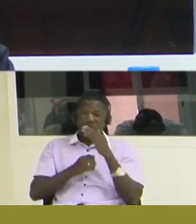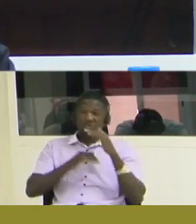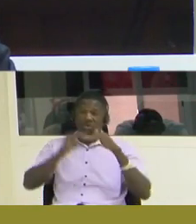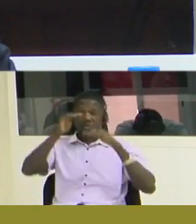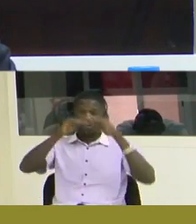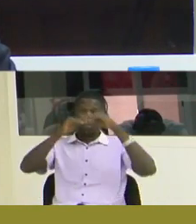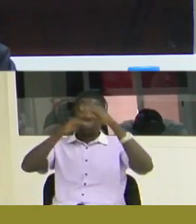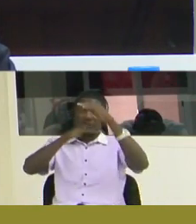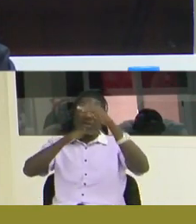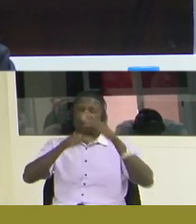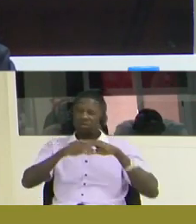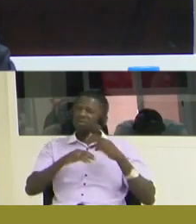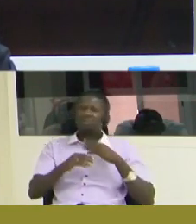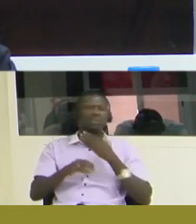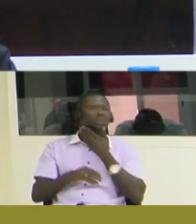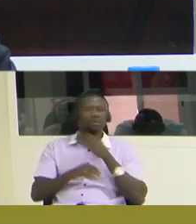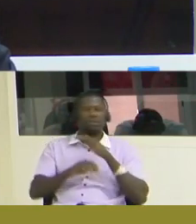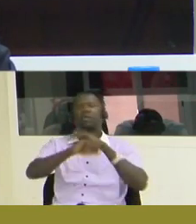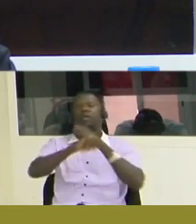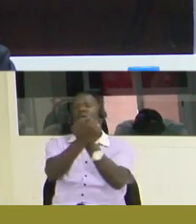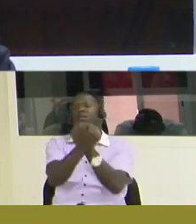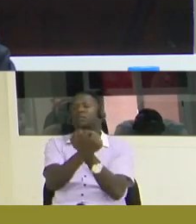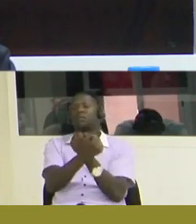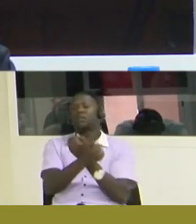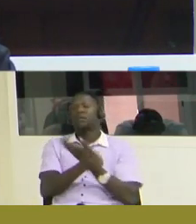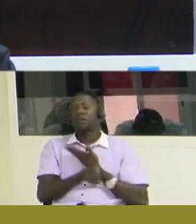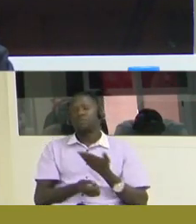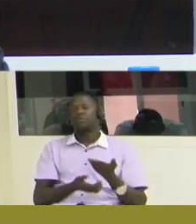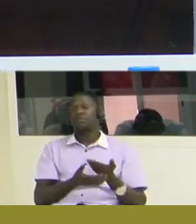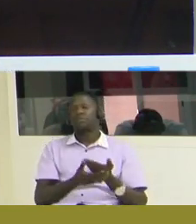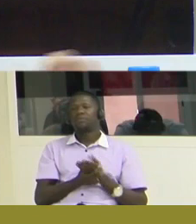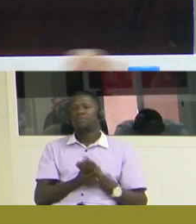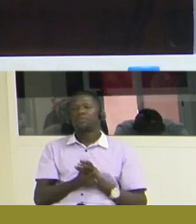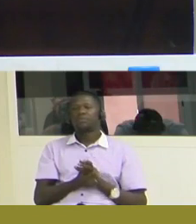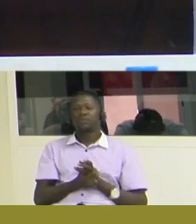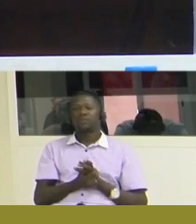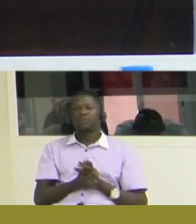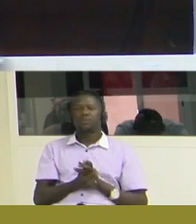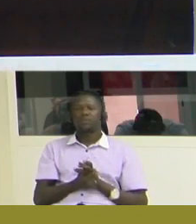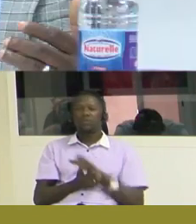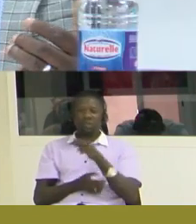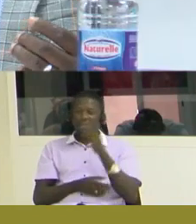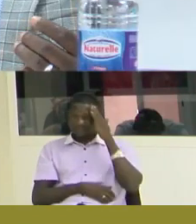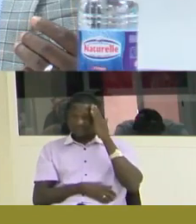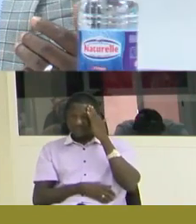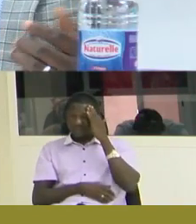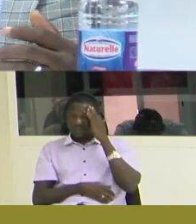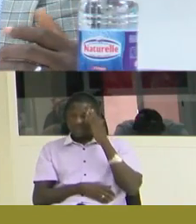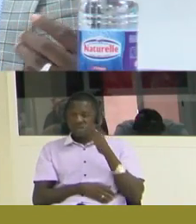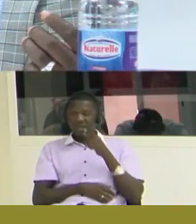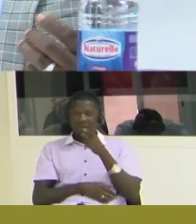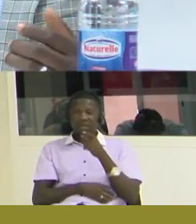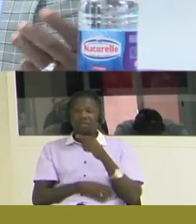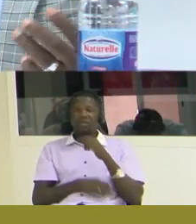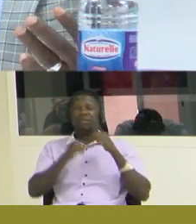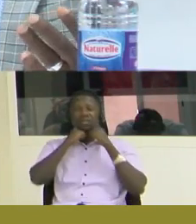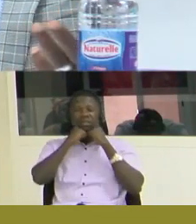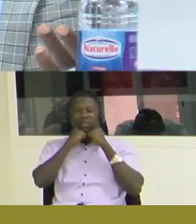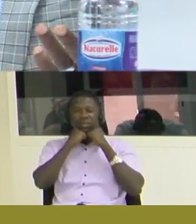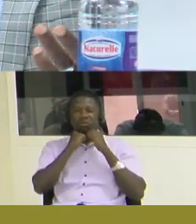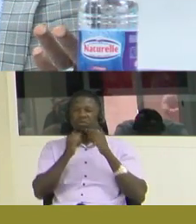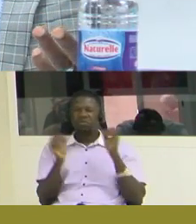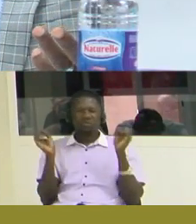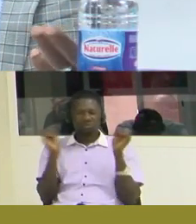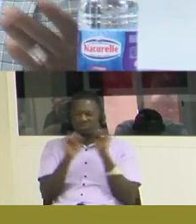that he would be arrested but doesn't that in fact suggest that Santa was on to nothing